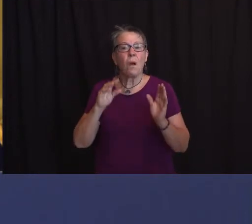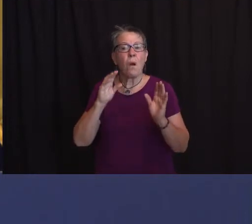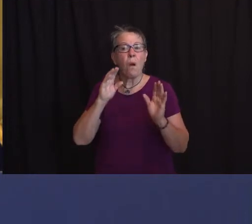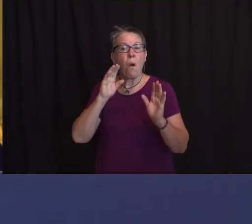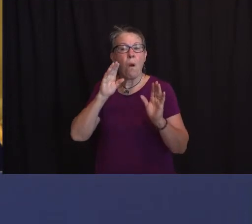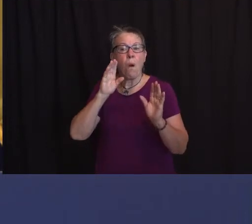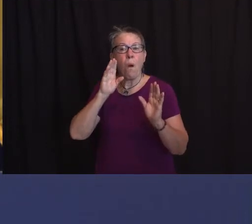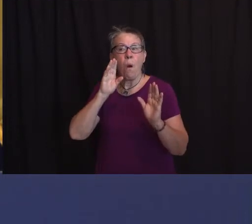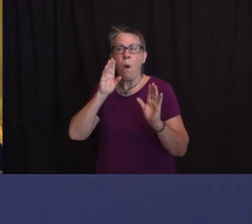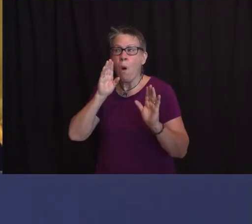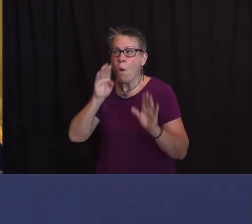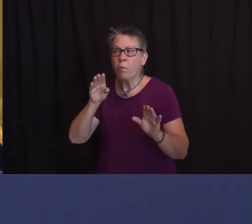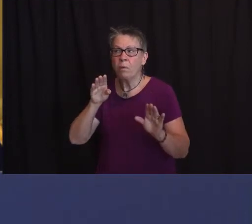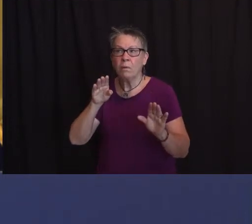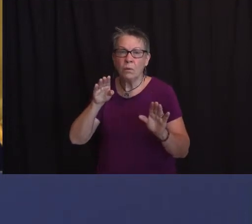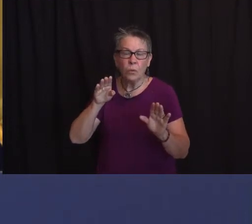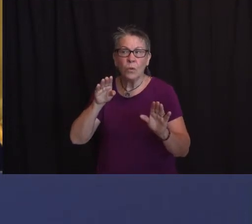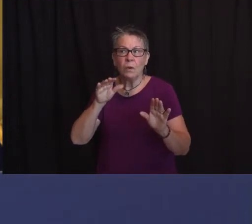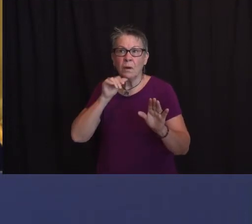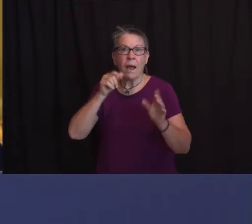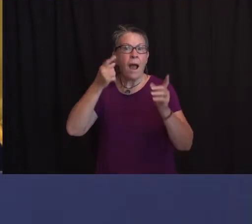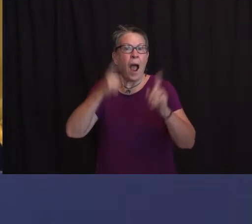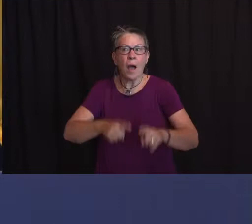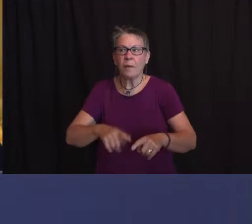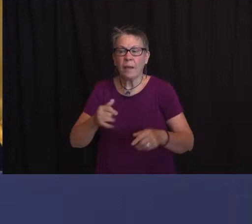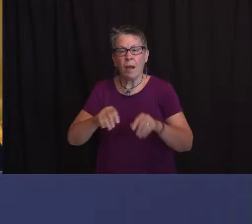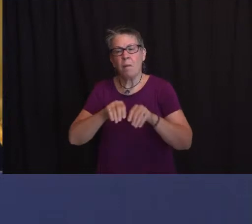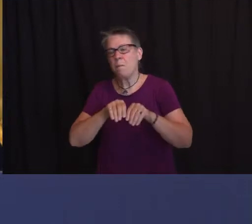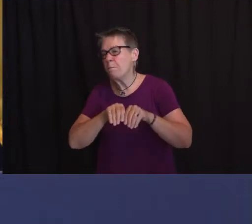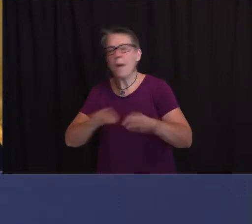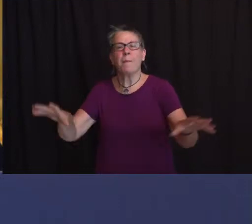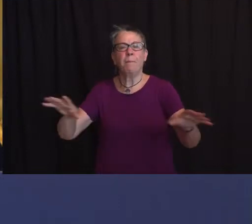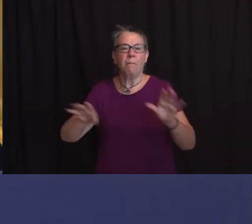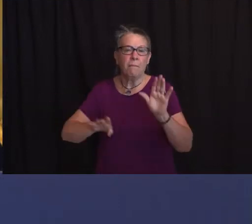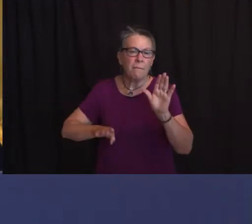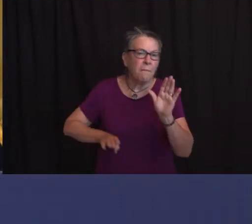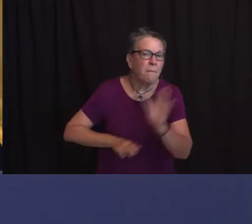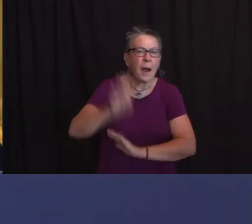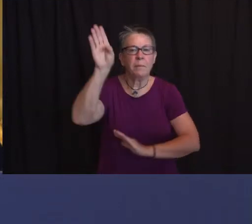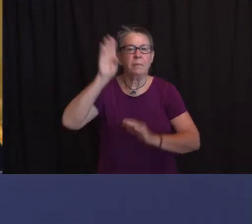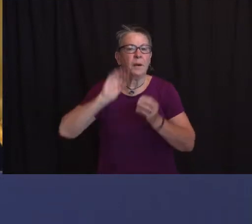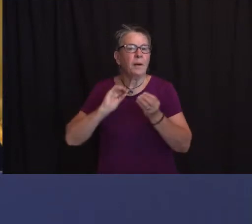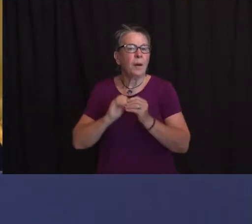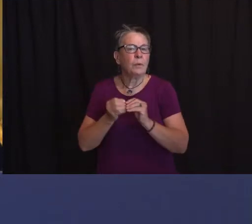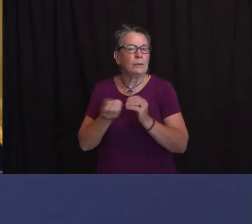bad turn, or even if it doesn't when we're doing things like getting back to school.